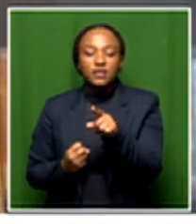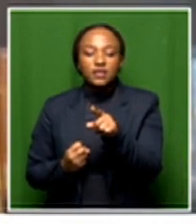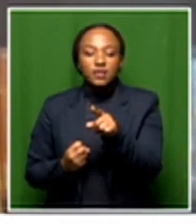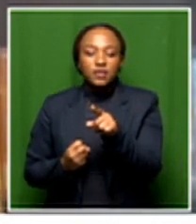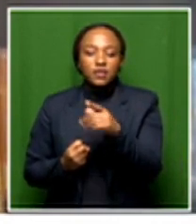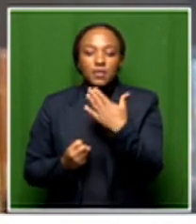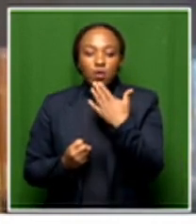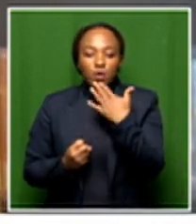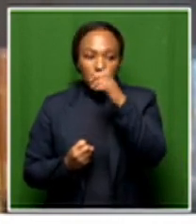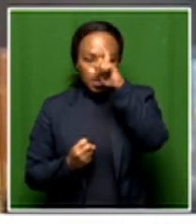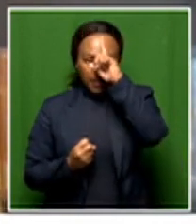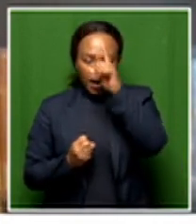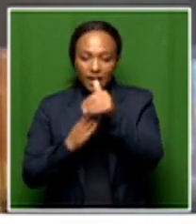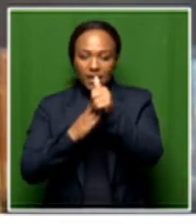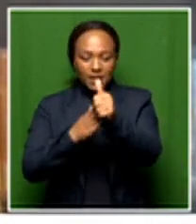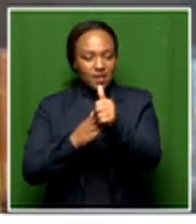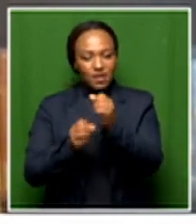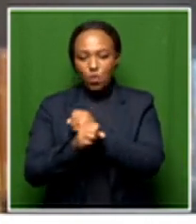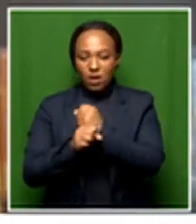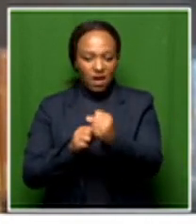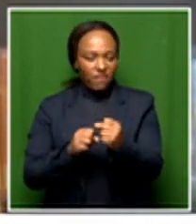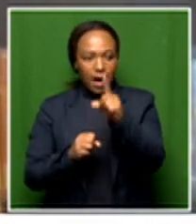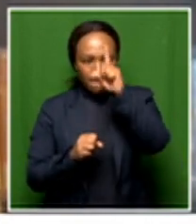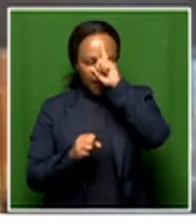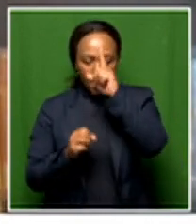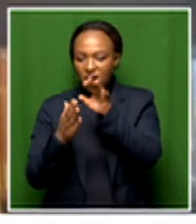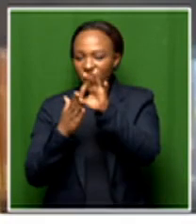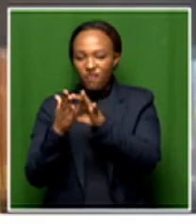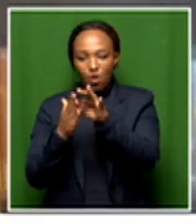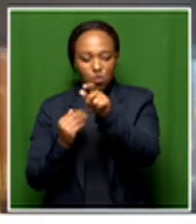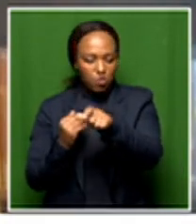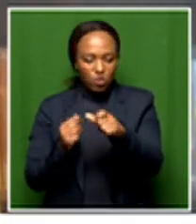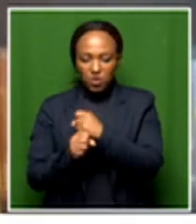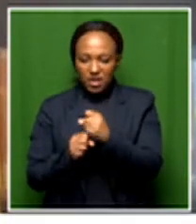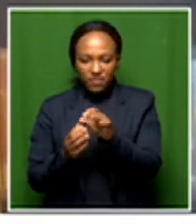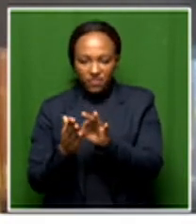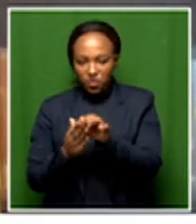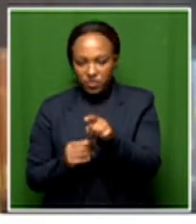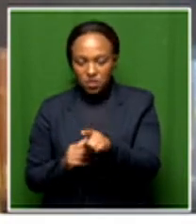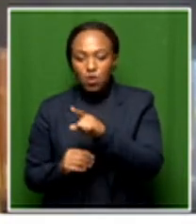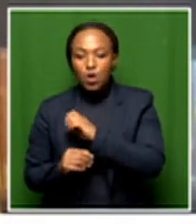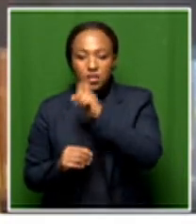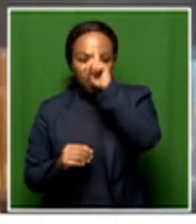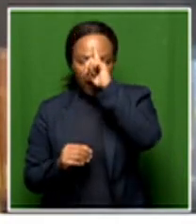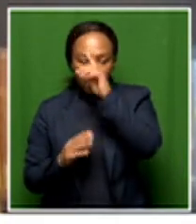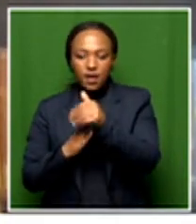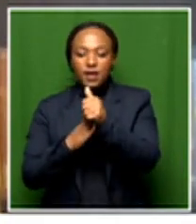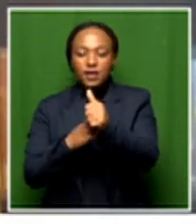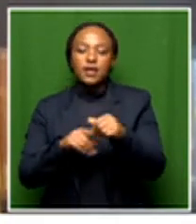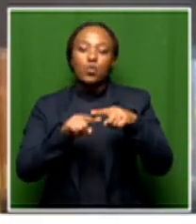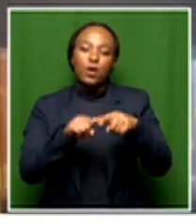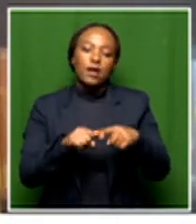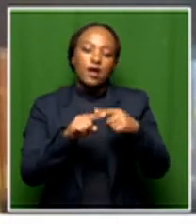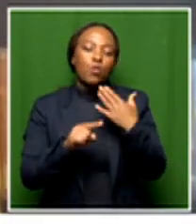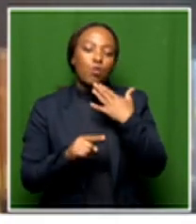of black leaders. It will no longer attract the black vote. The black leaders who have left the DA will rely on the